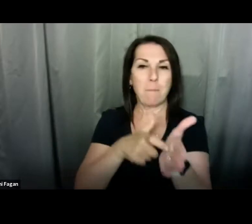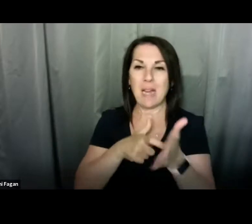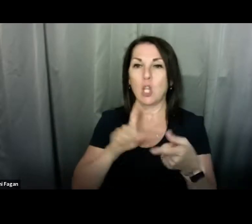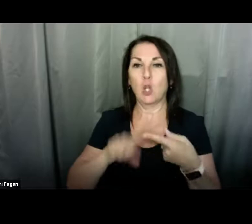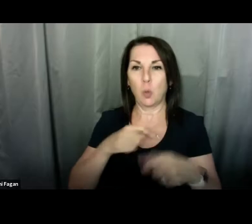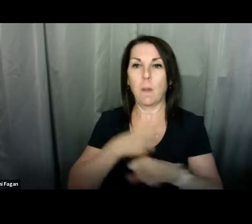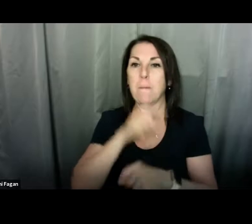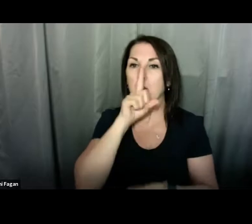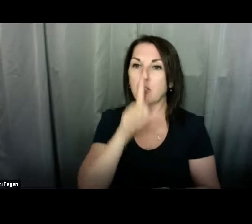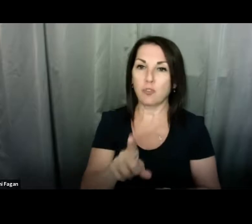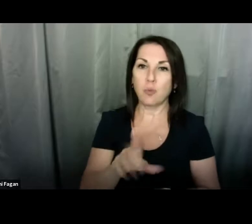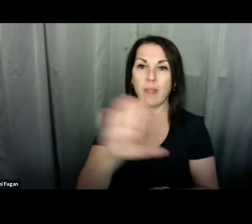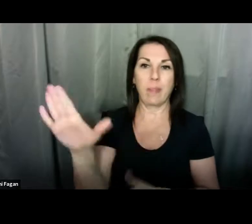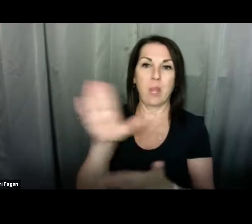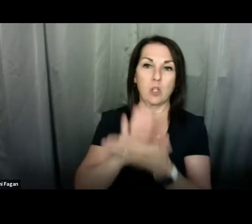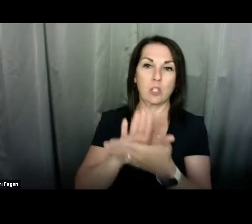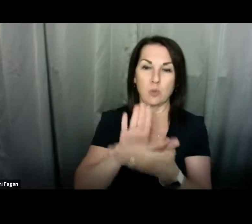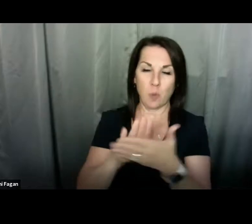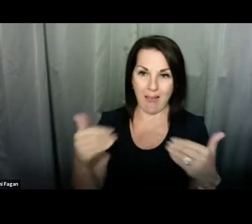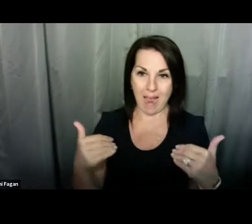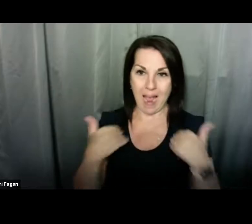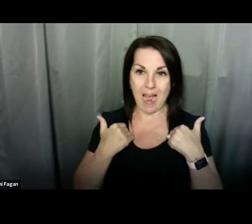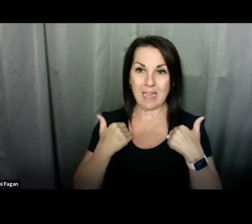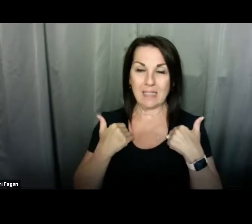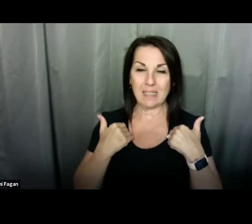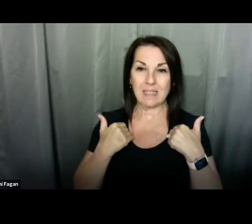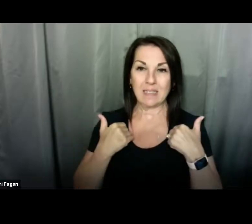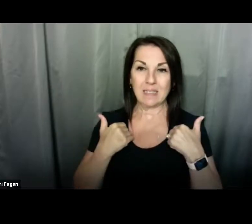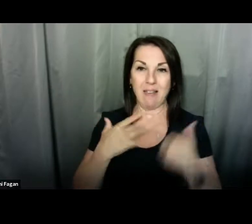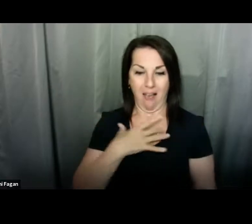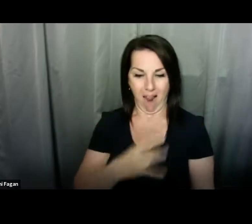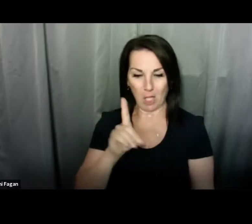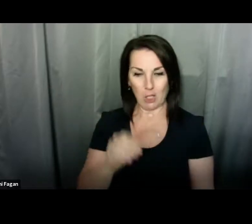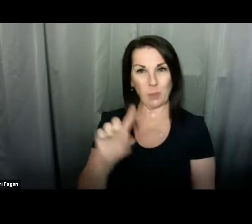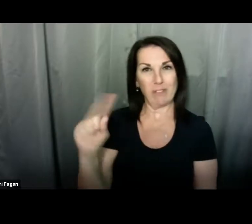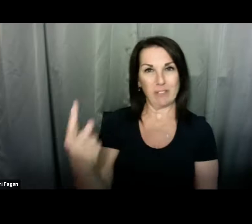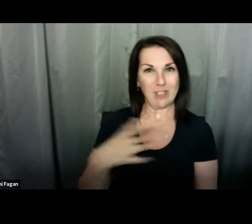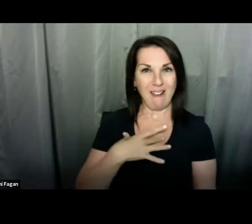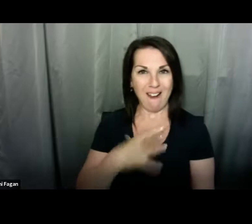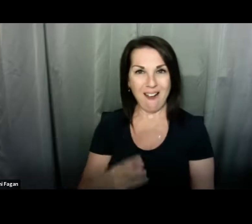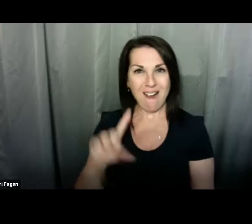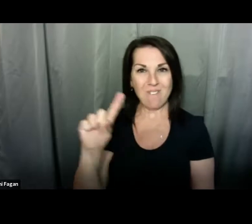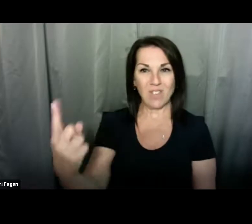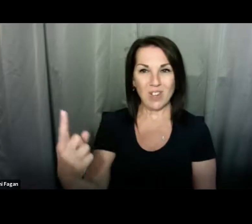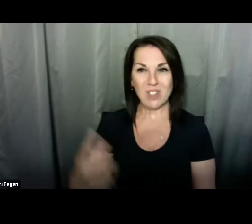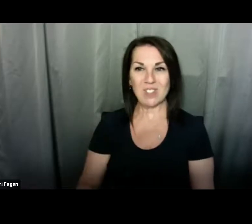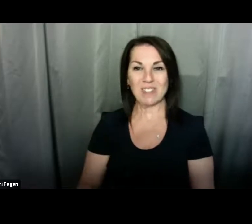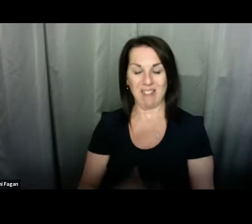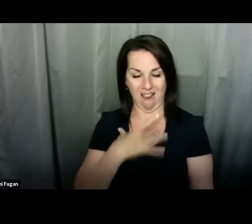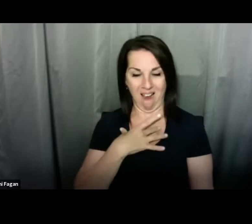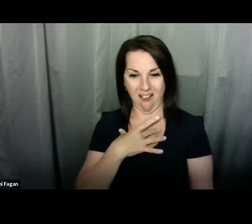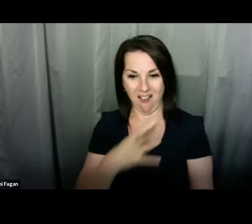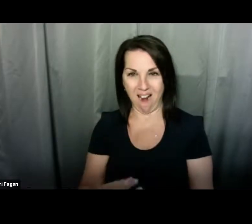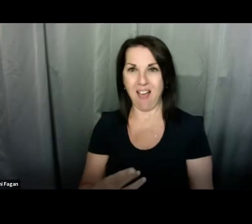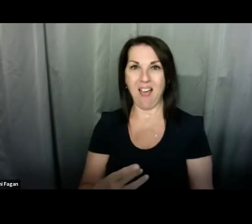make sure that schools. So I like doing firsts. I really like doing firsts, you know. I like ending